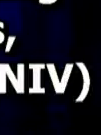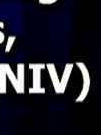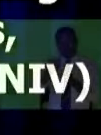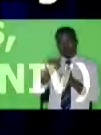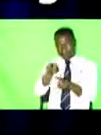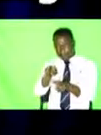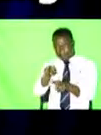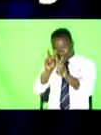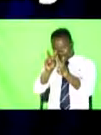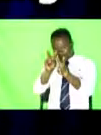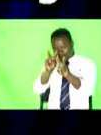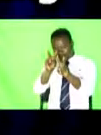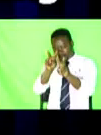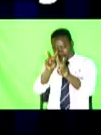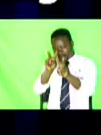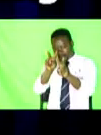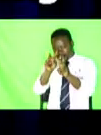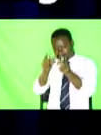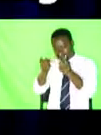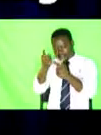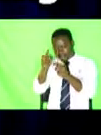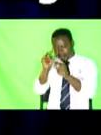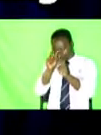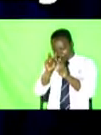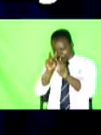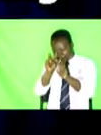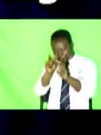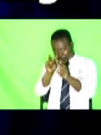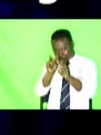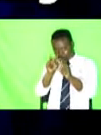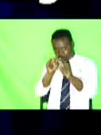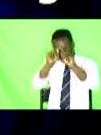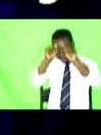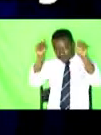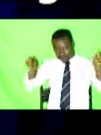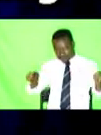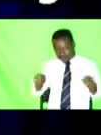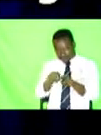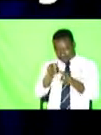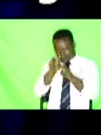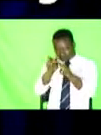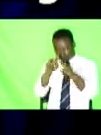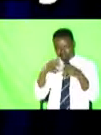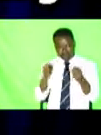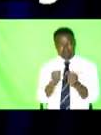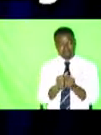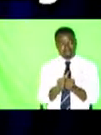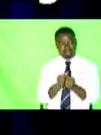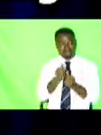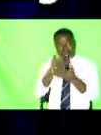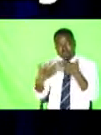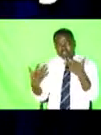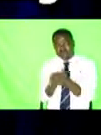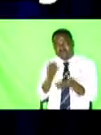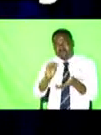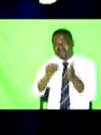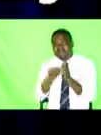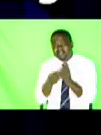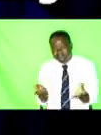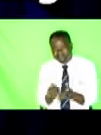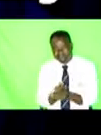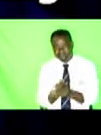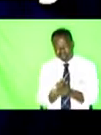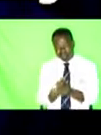screen and watch the screen. So, what do we mean by the gospel? For what